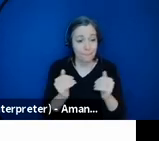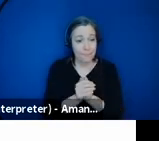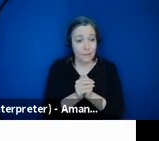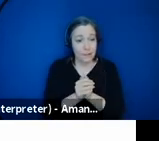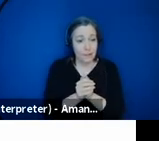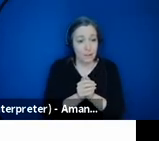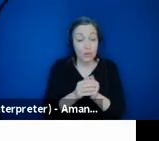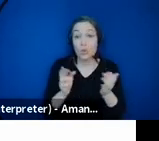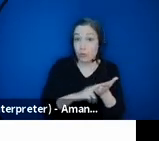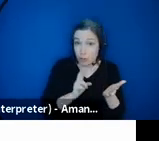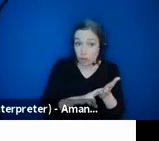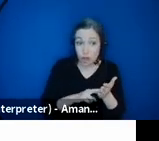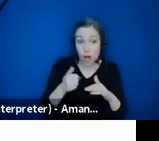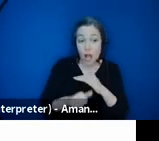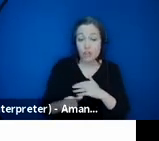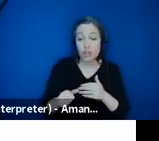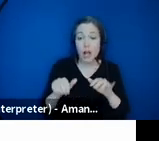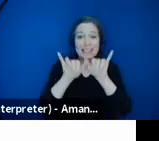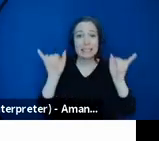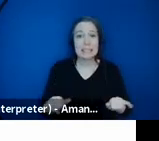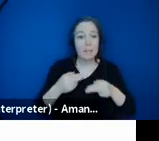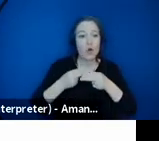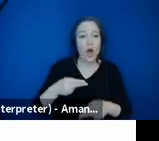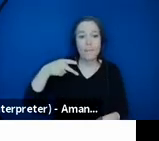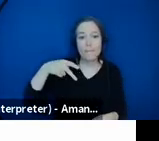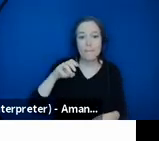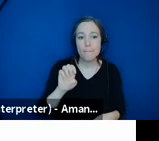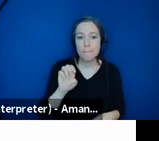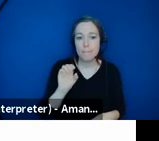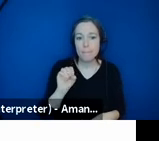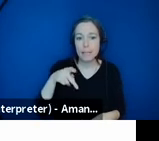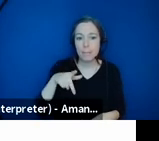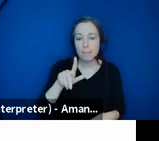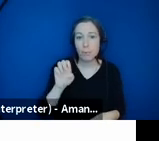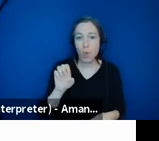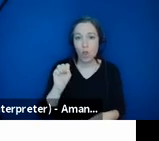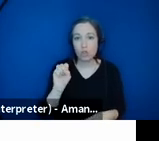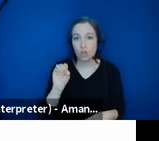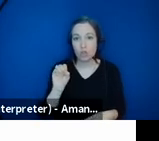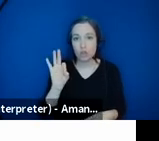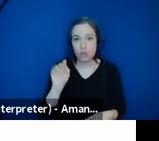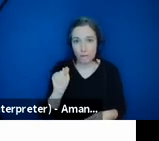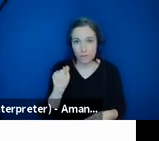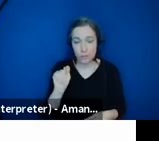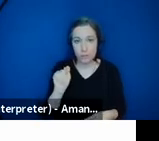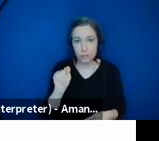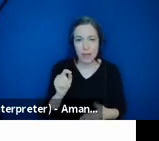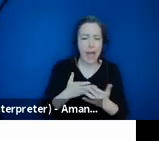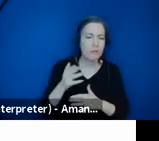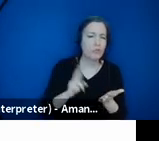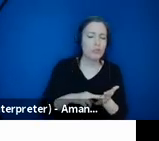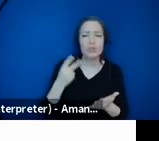You register in PeopleSoft, and in PeopleSoft, after you register, you'll be able to see your financial aid and all of that kind of